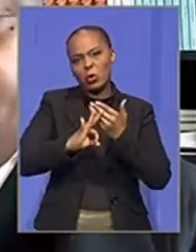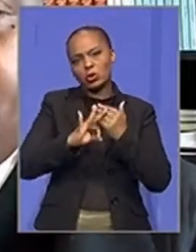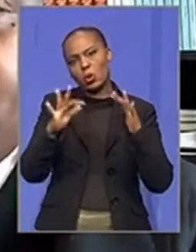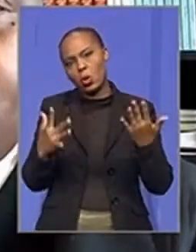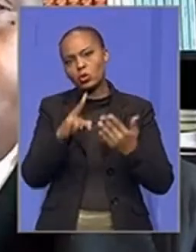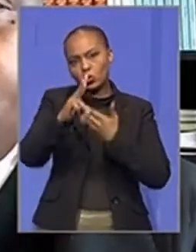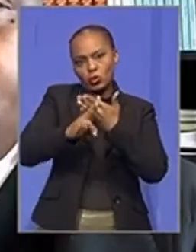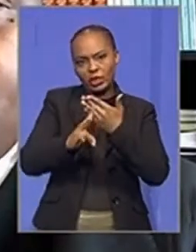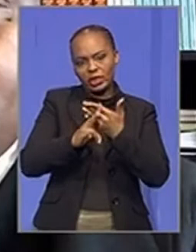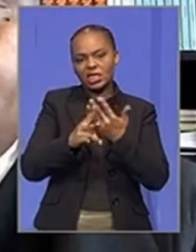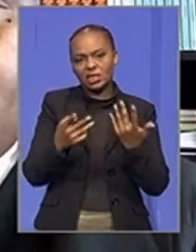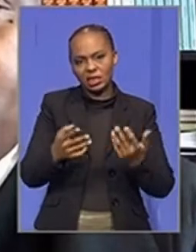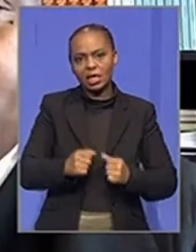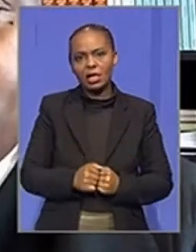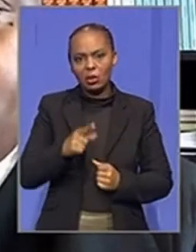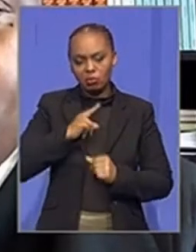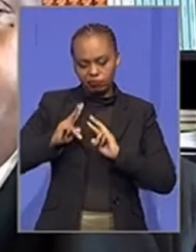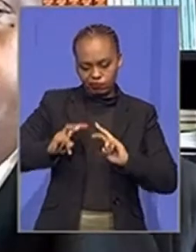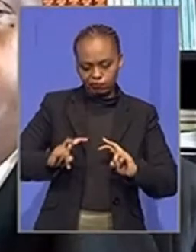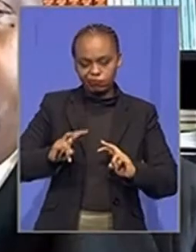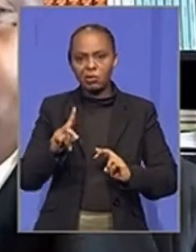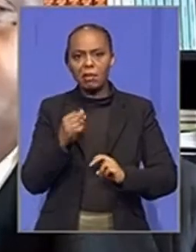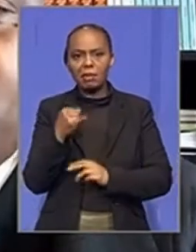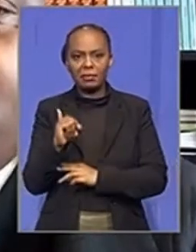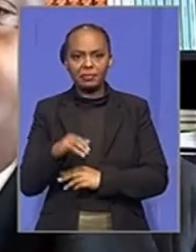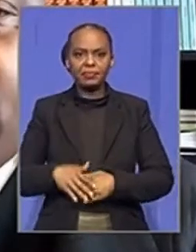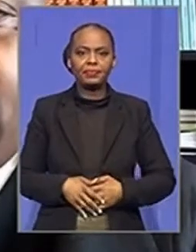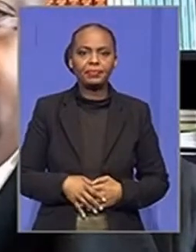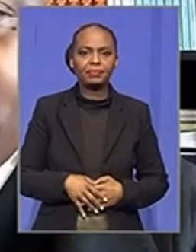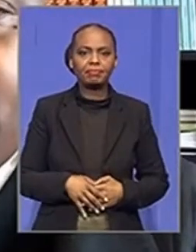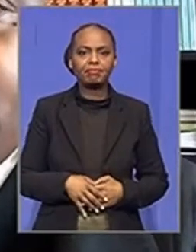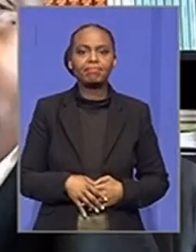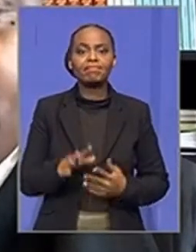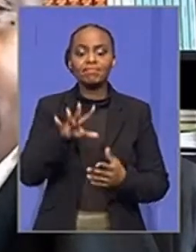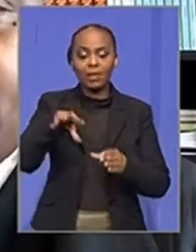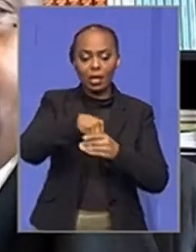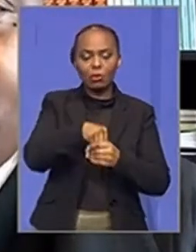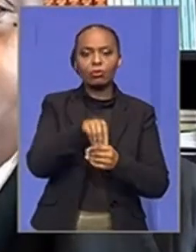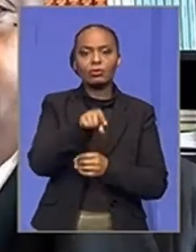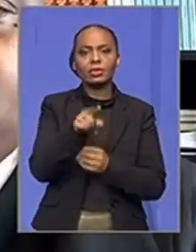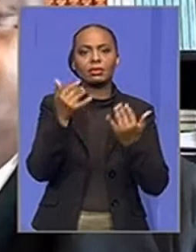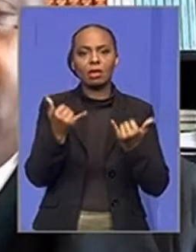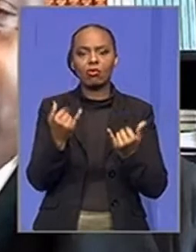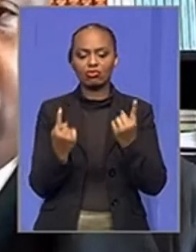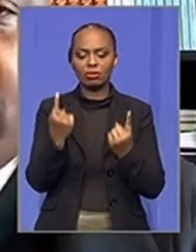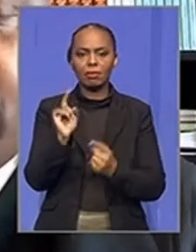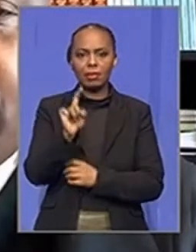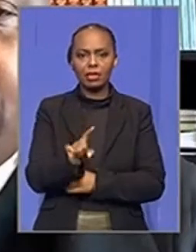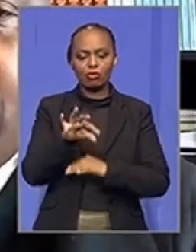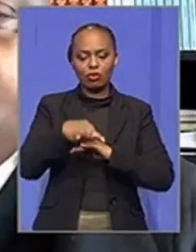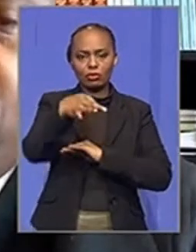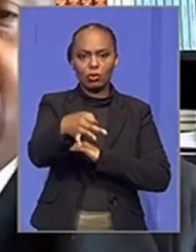past, as I've said, there has been an attempt to mutually accommodate each other where postponements were